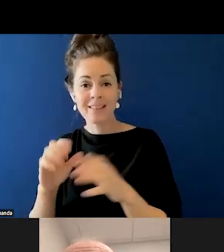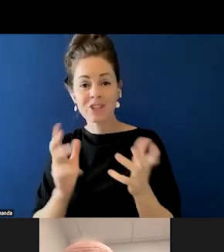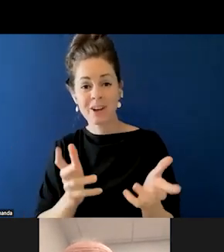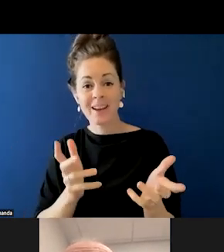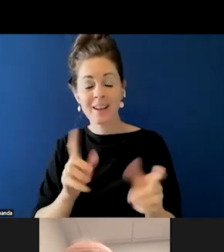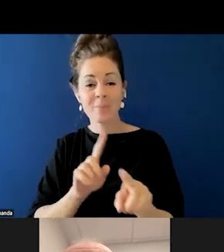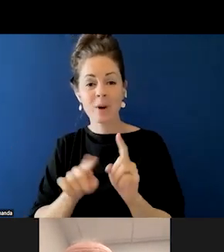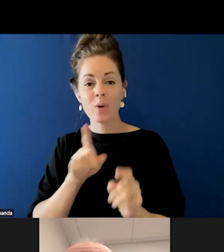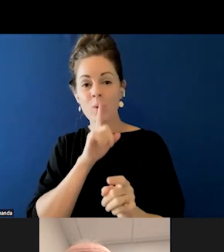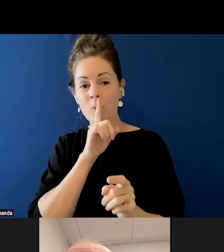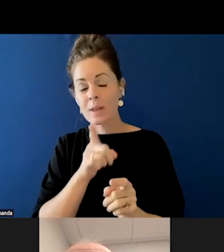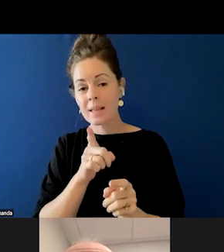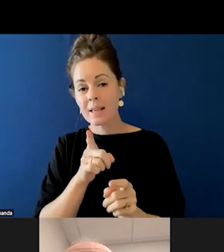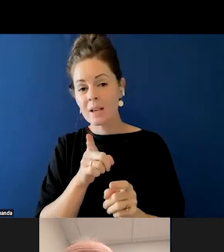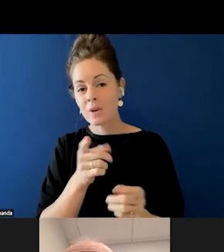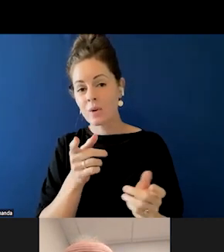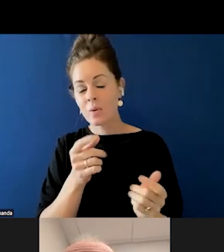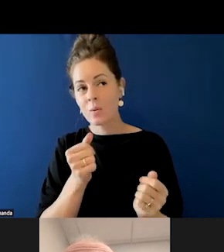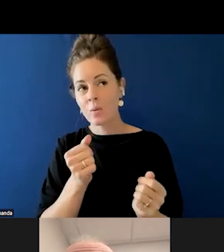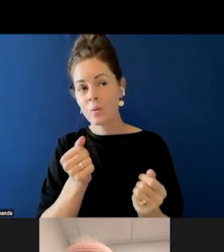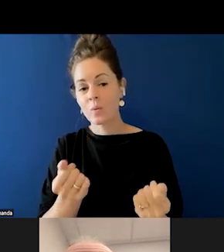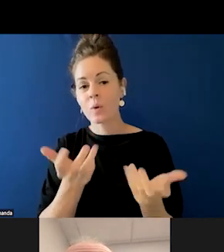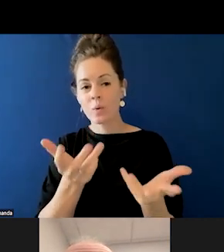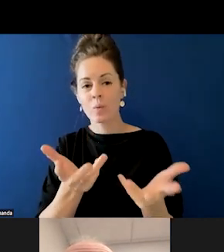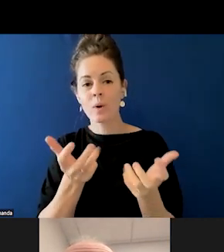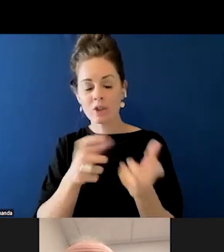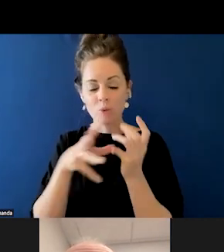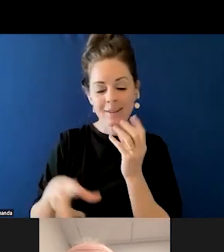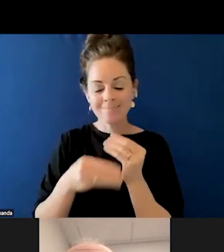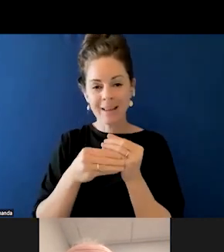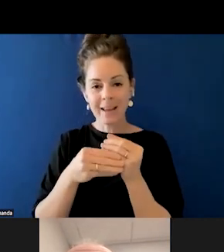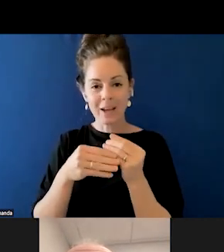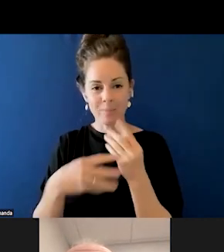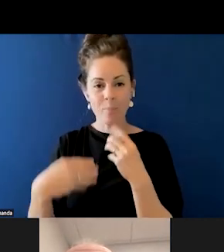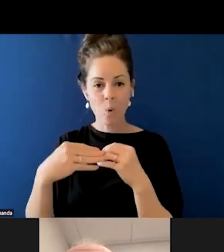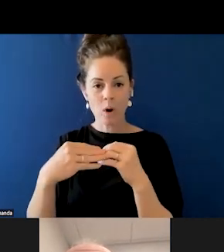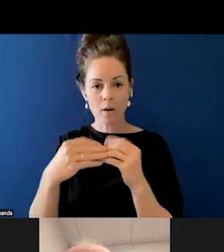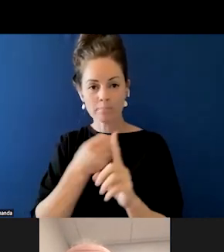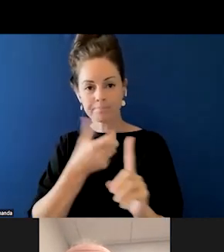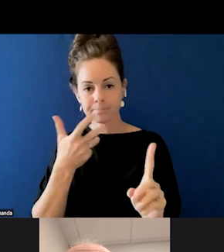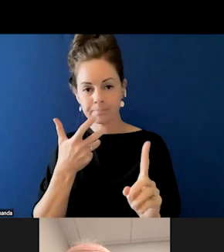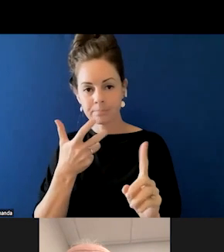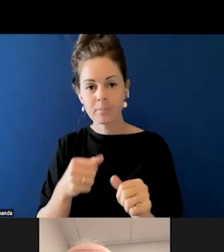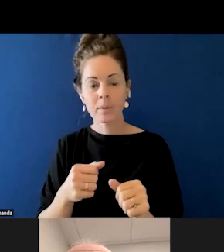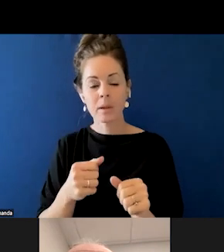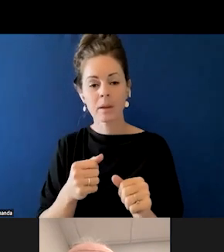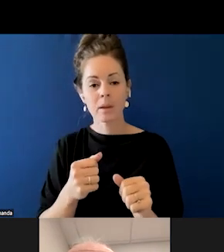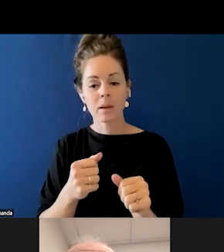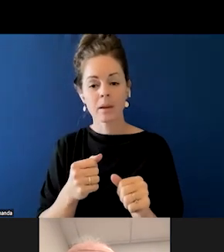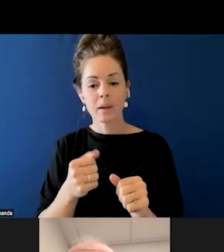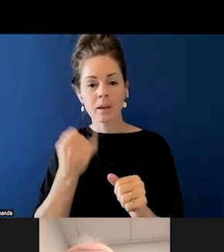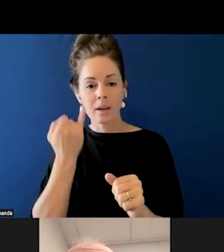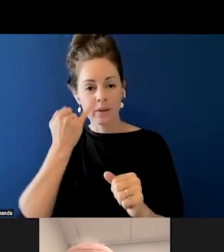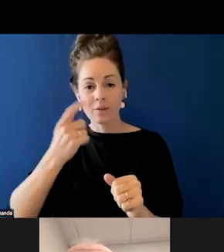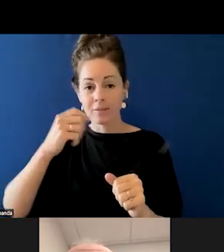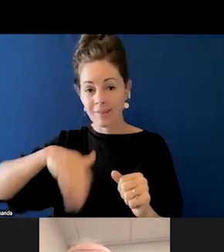we're really looking to supplement that as well. So, you know, we will be, if you haven't seen it